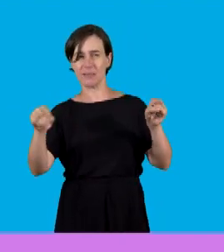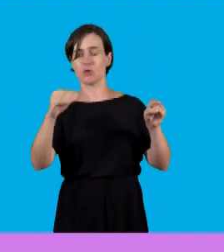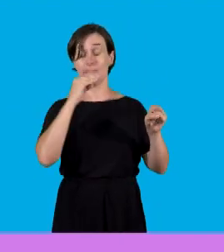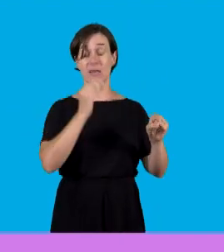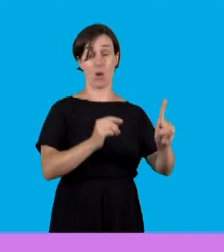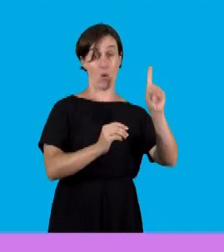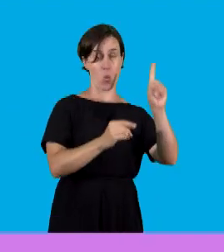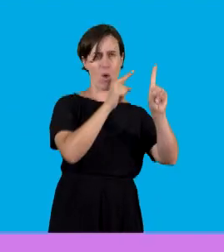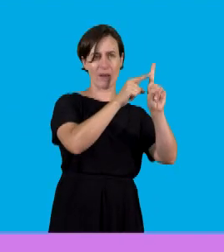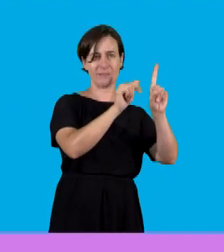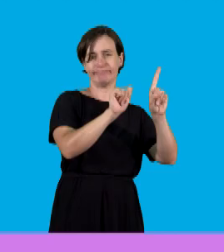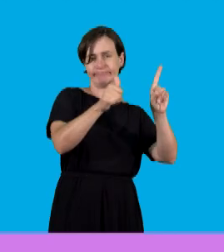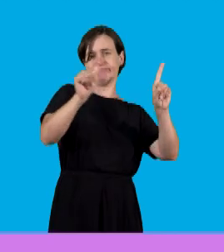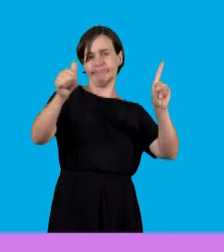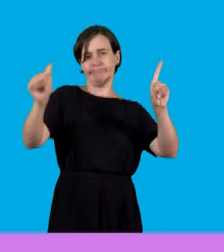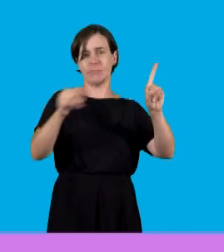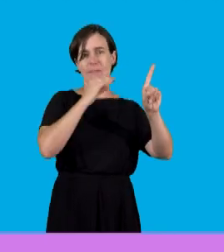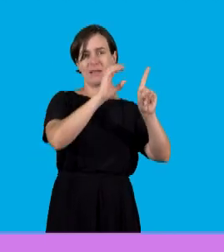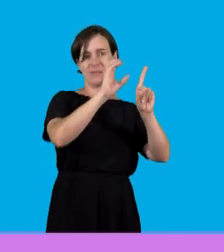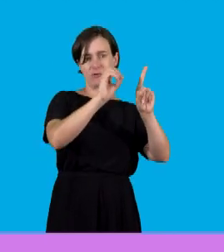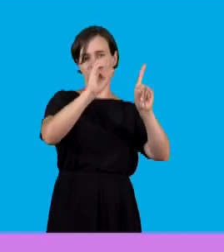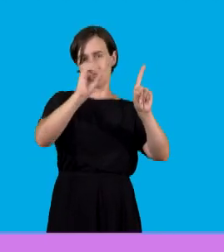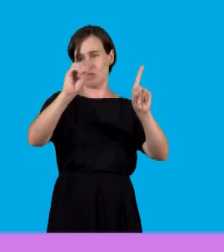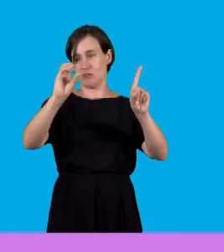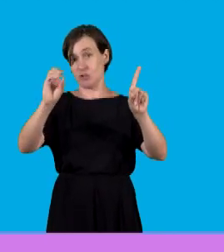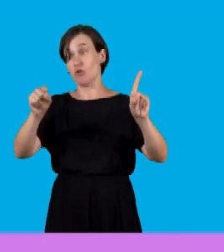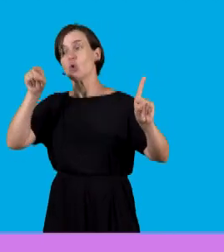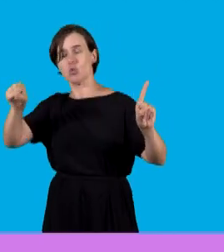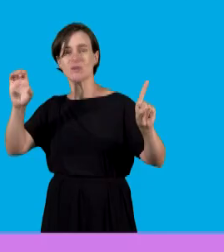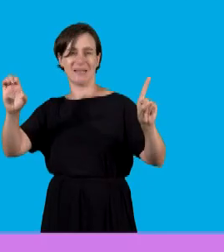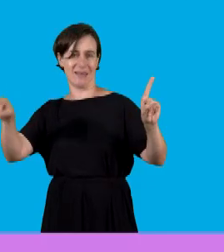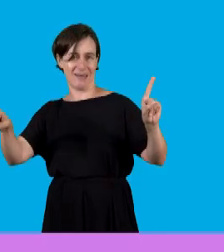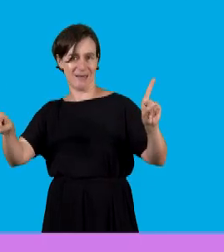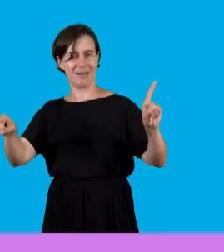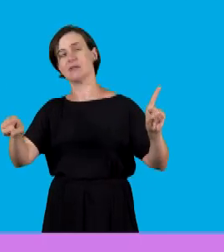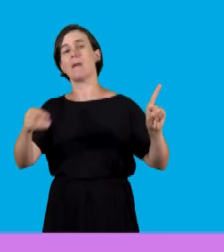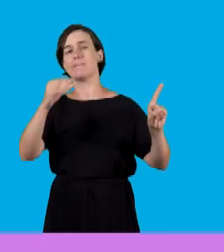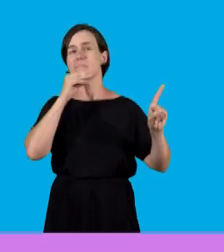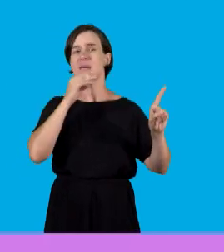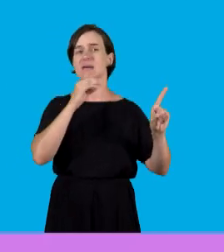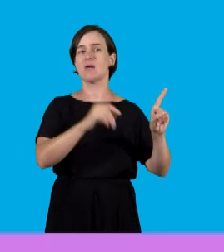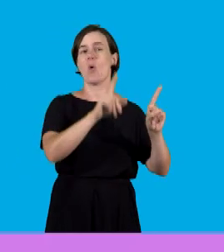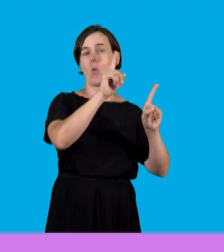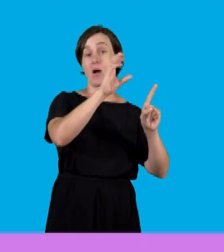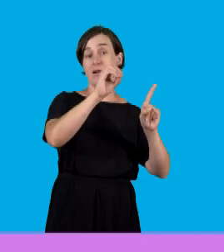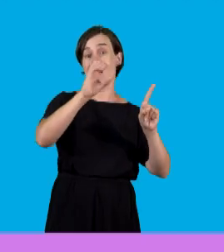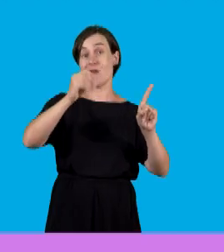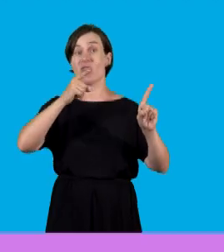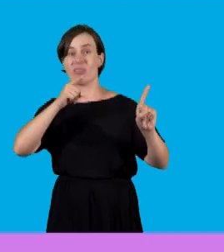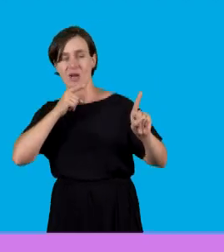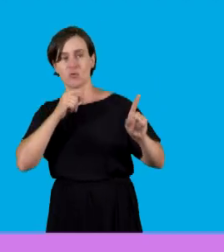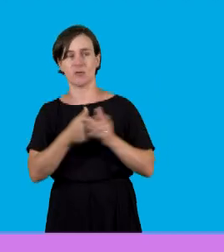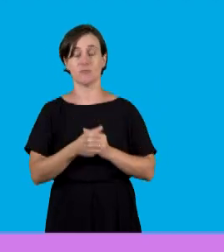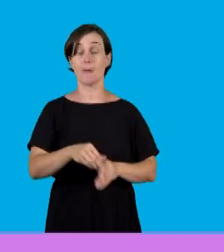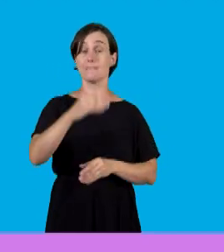times we'll be moving. So you put a 1 on the kilometer and it zeros up until where you're going. So it's actually 100,000. So we're going to